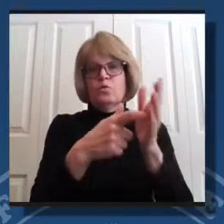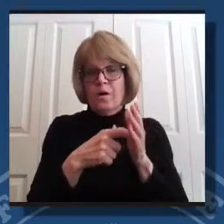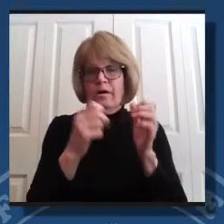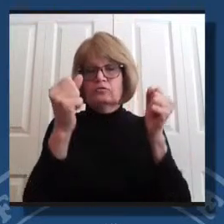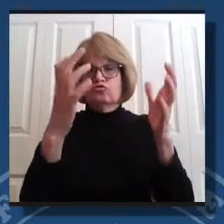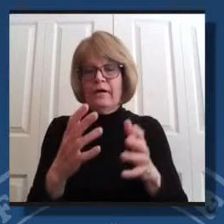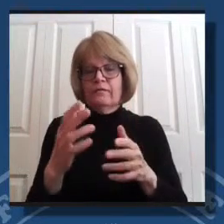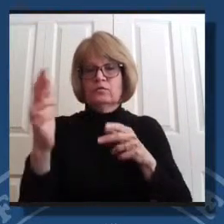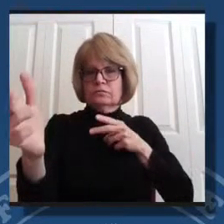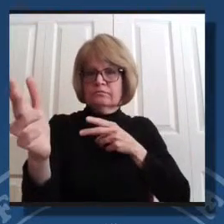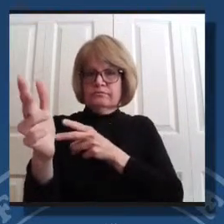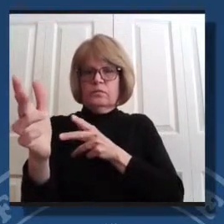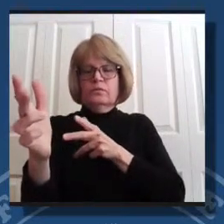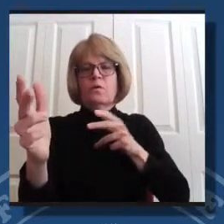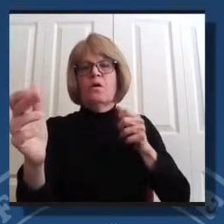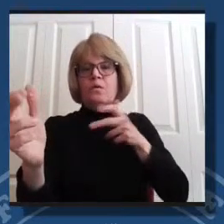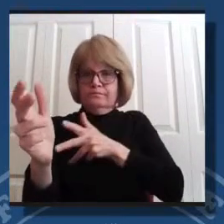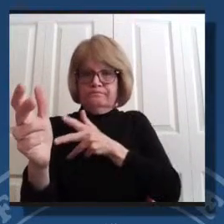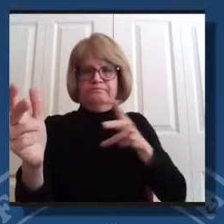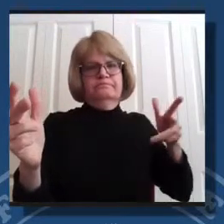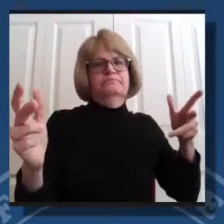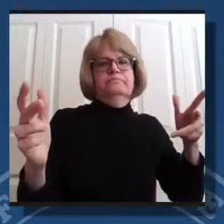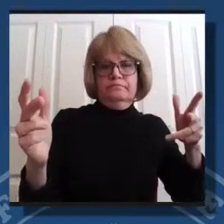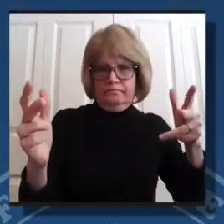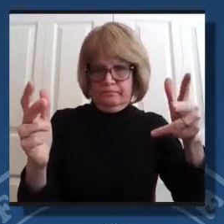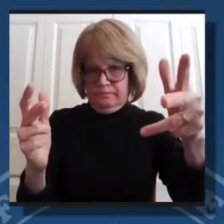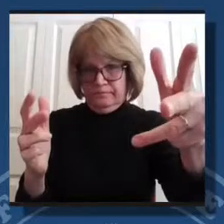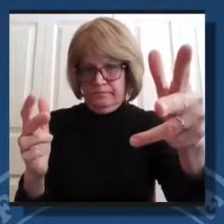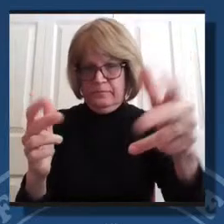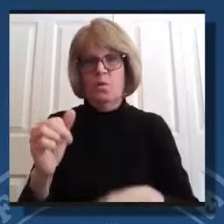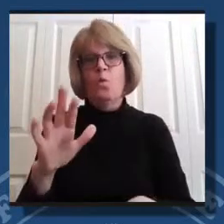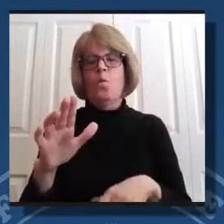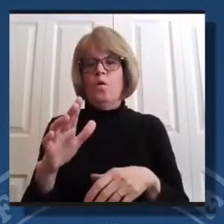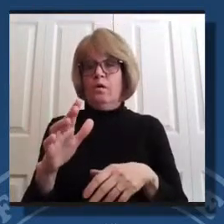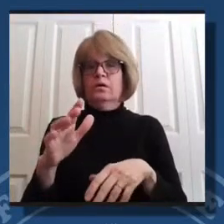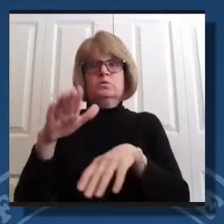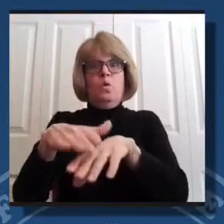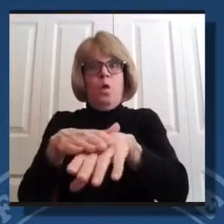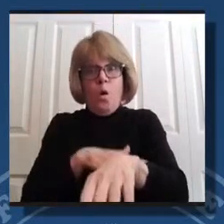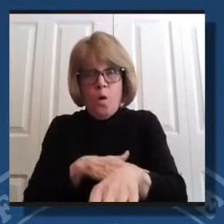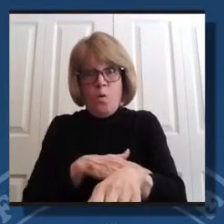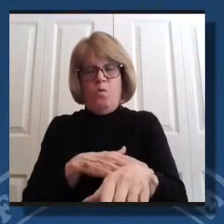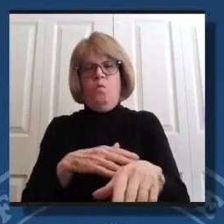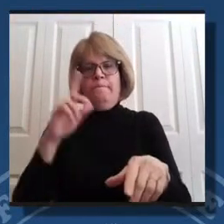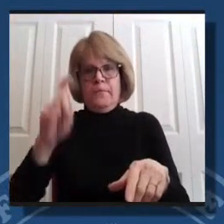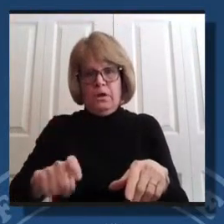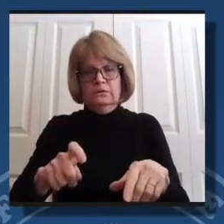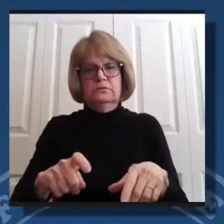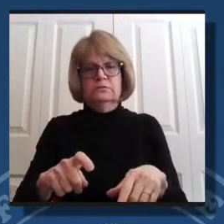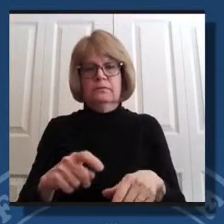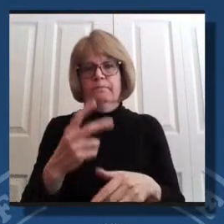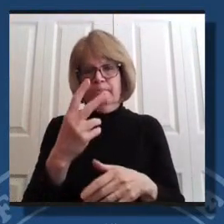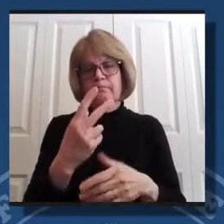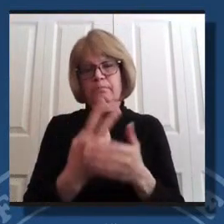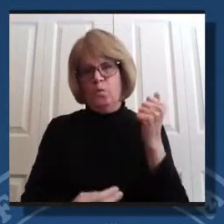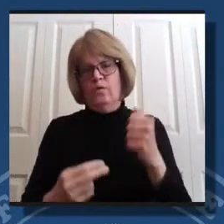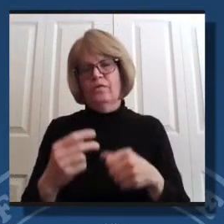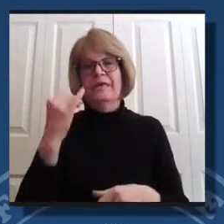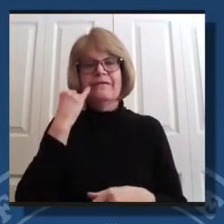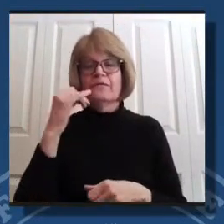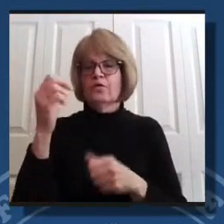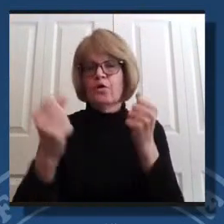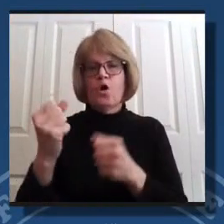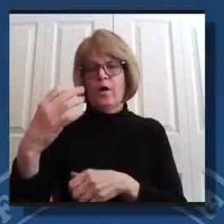reduce their speed while approaching any stationary vehicle on the shoulder in the roadway, which might be displaying warning signals,